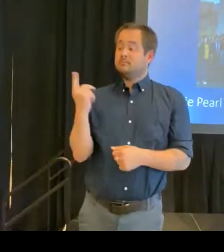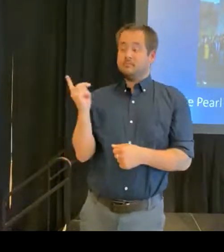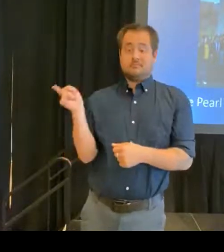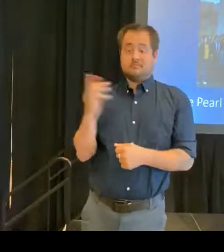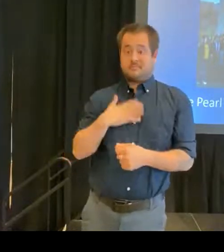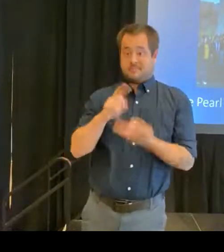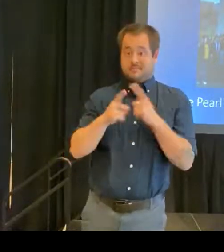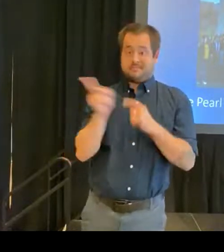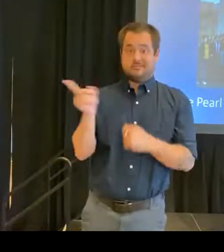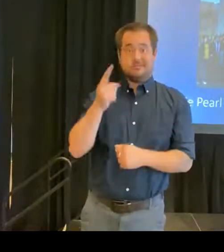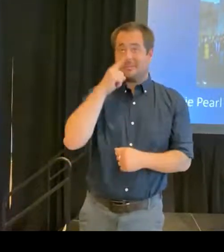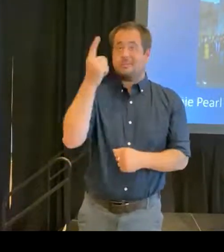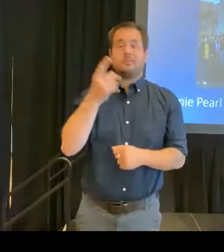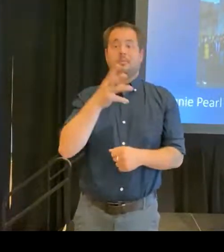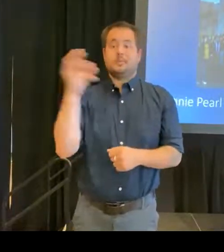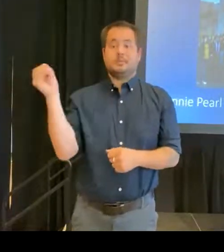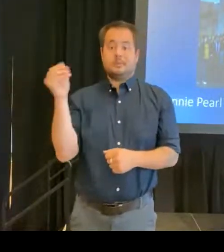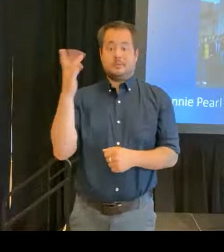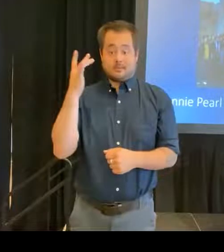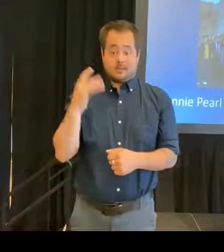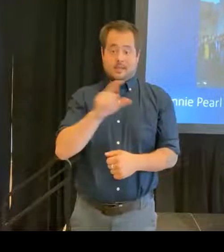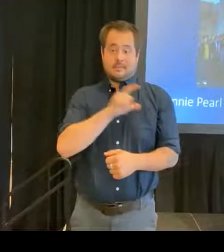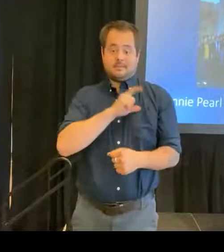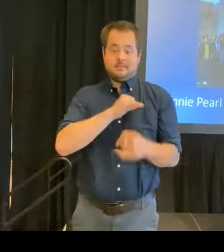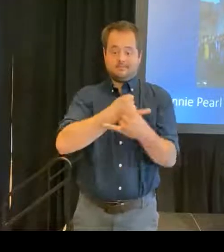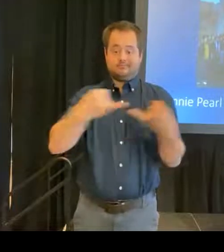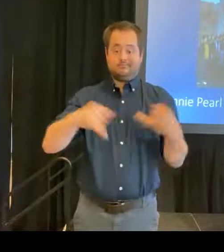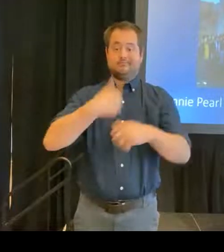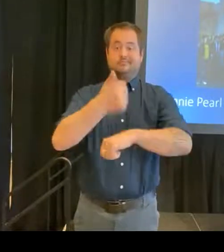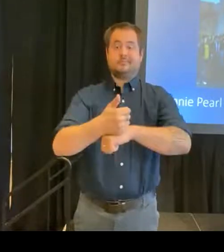cross the police line. I can't use the ticket that I purchased.